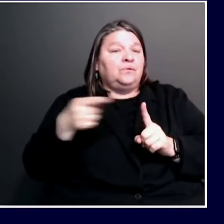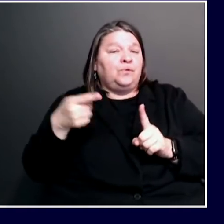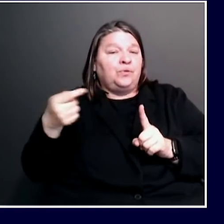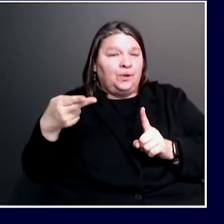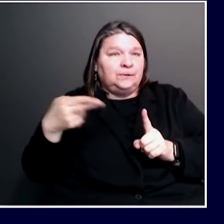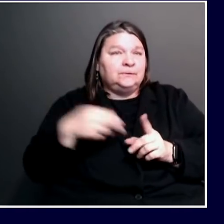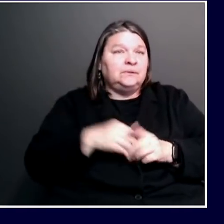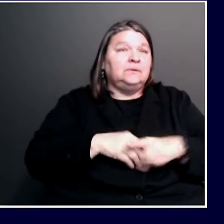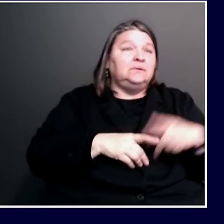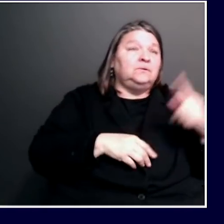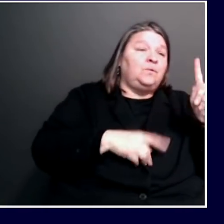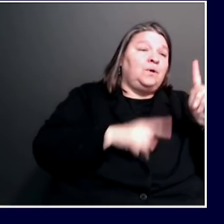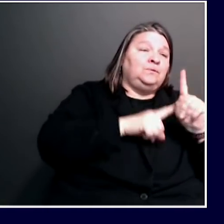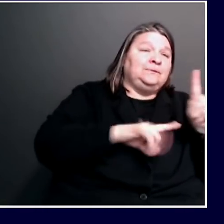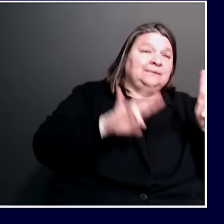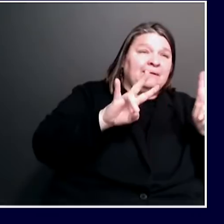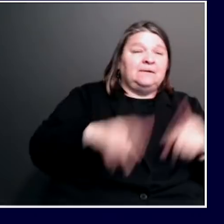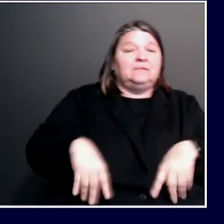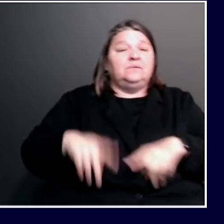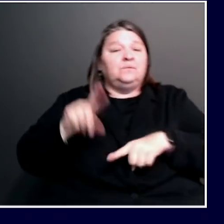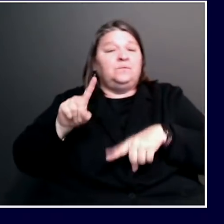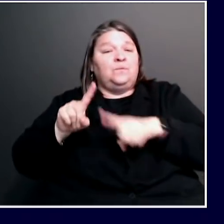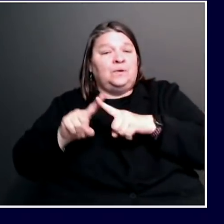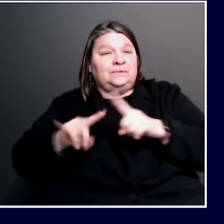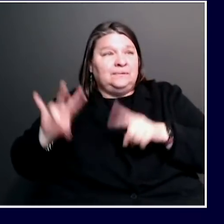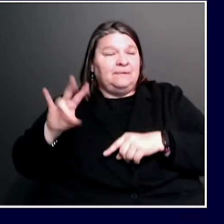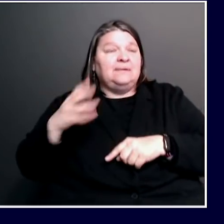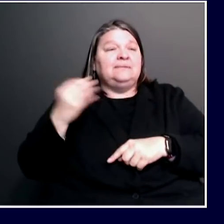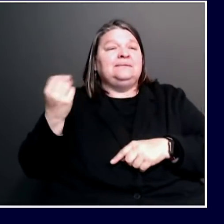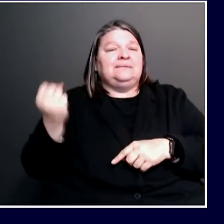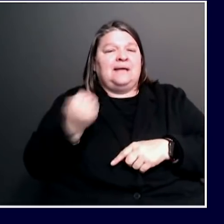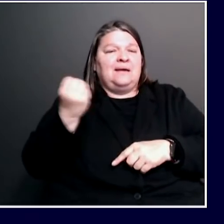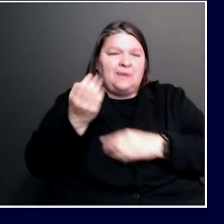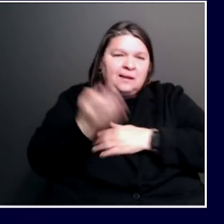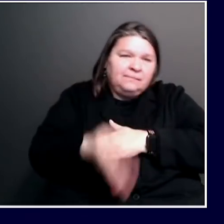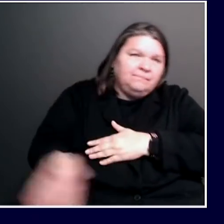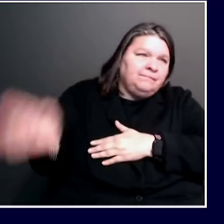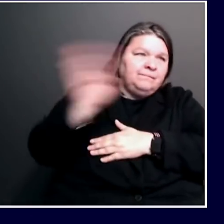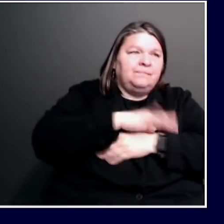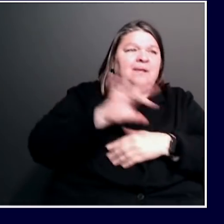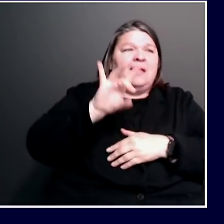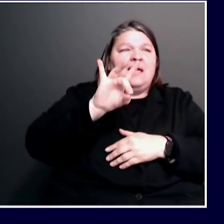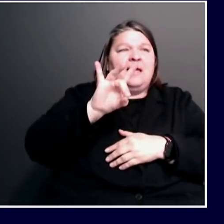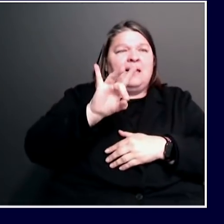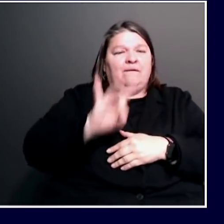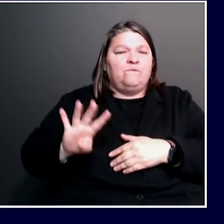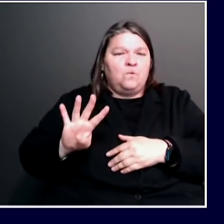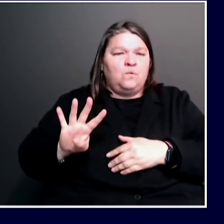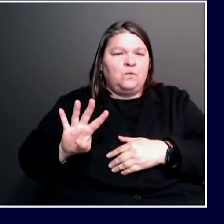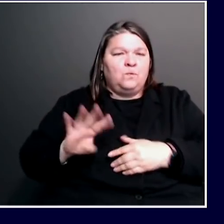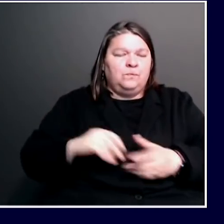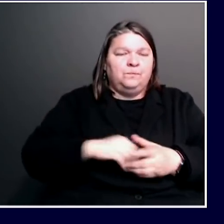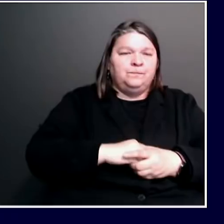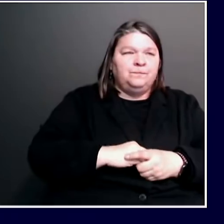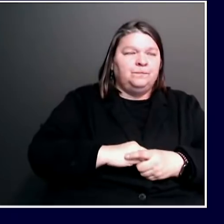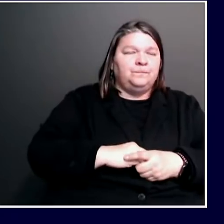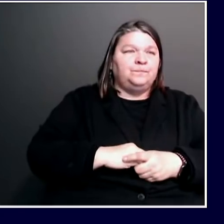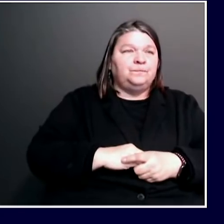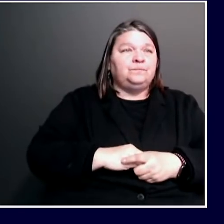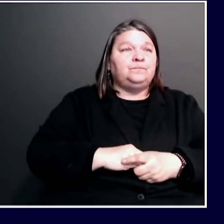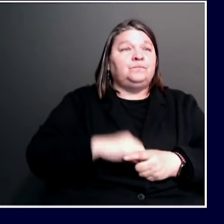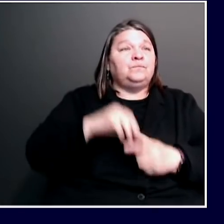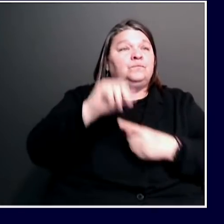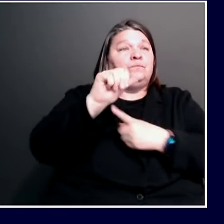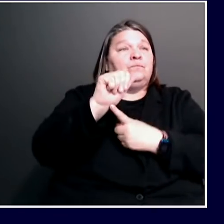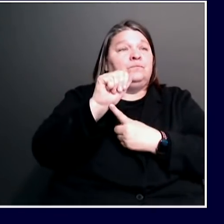and all day Saturday from 8 a.m. until 4 p.m. Likewise, the Auburn Mall, operated in